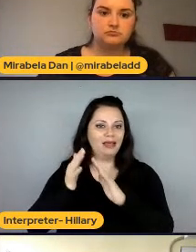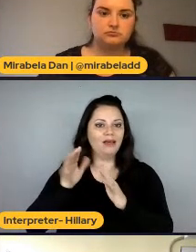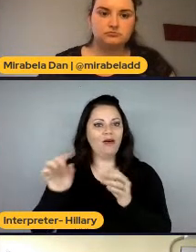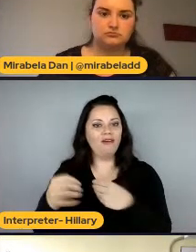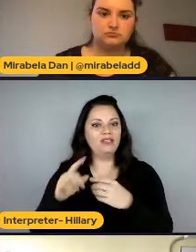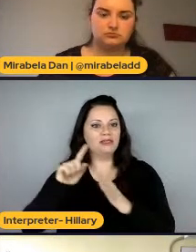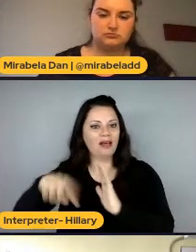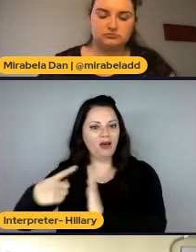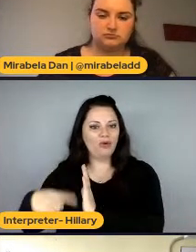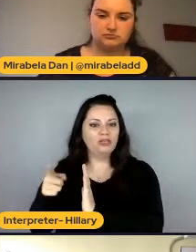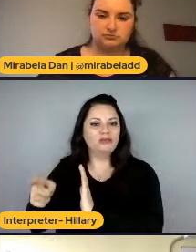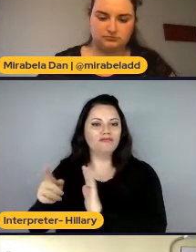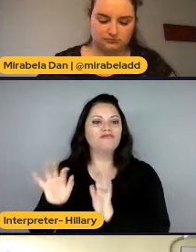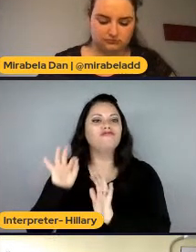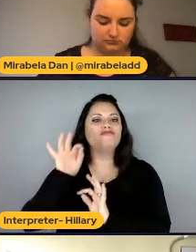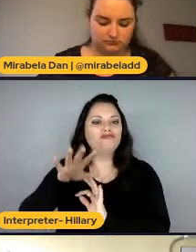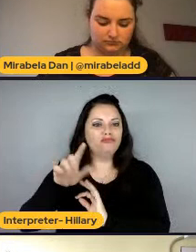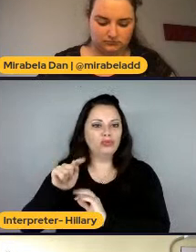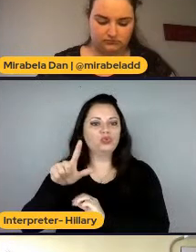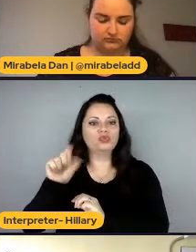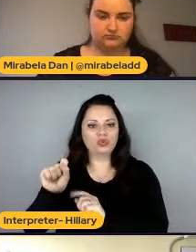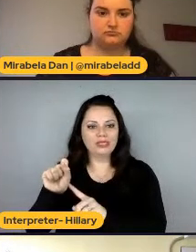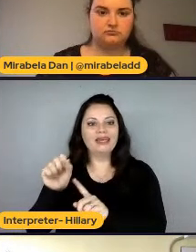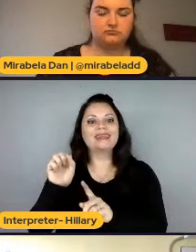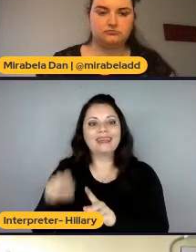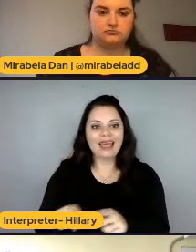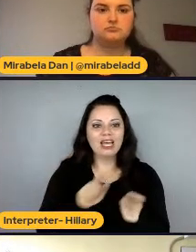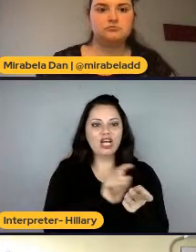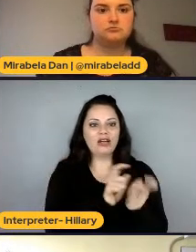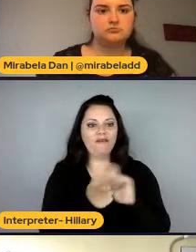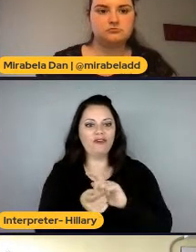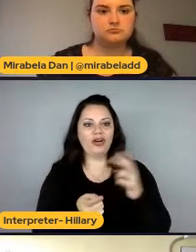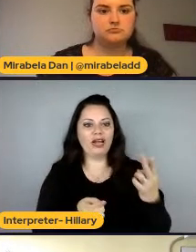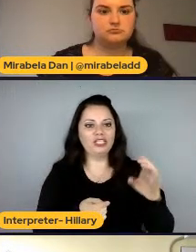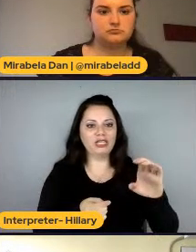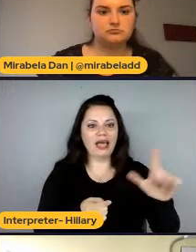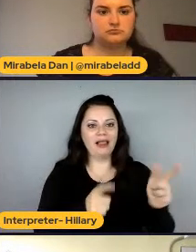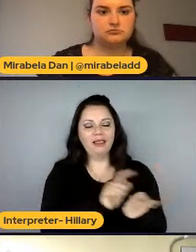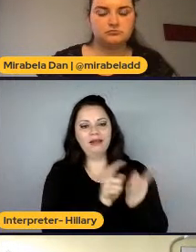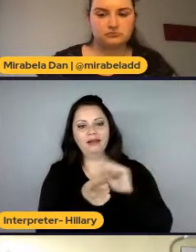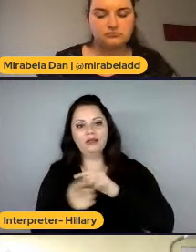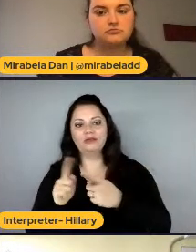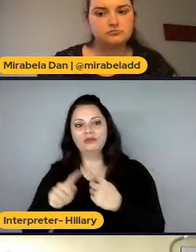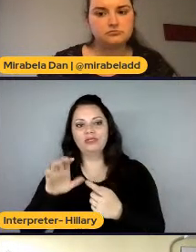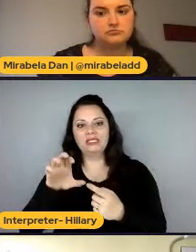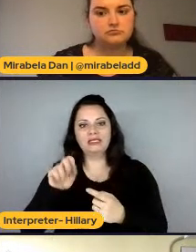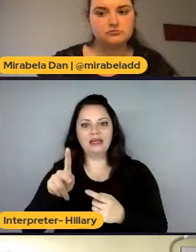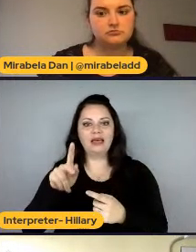that can convert from HCL to CDK-TF